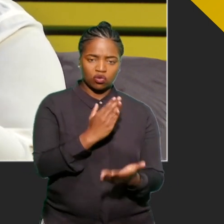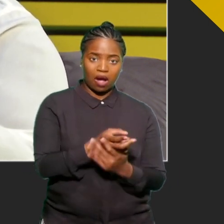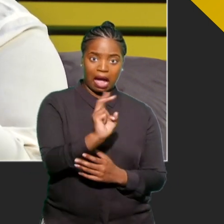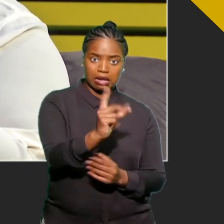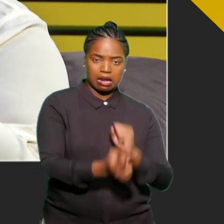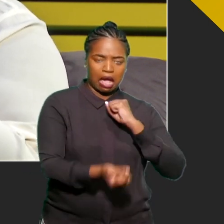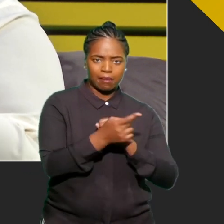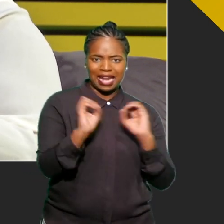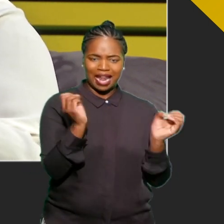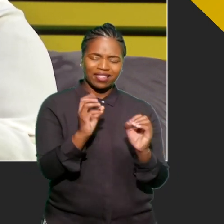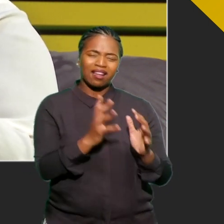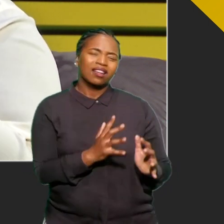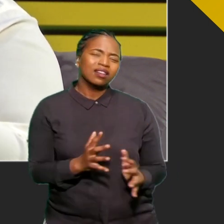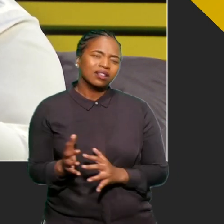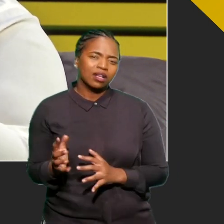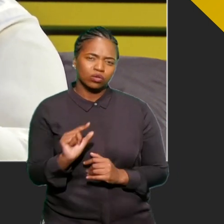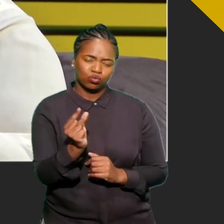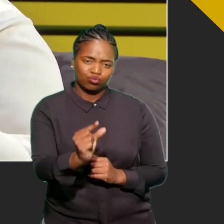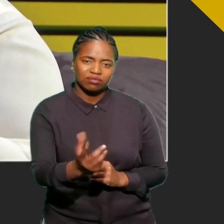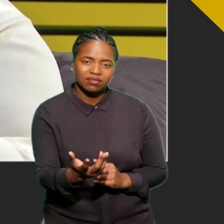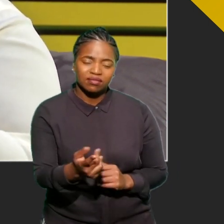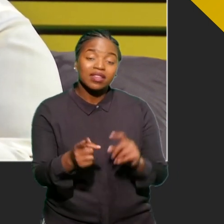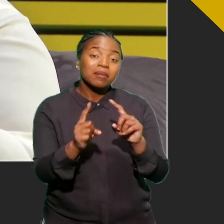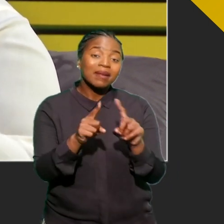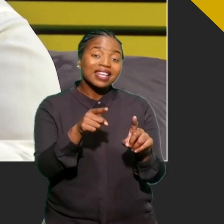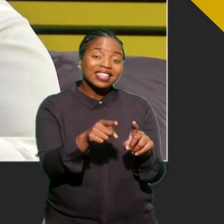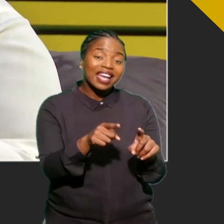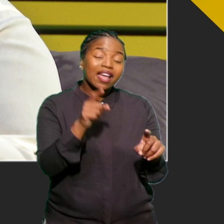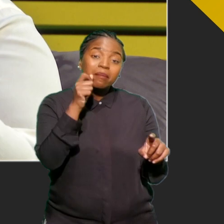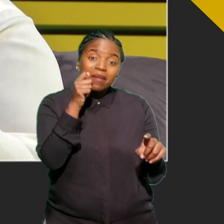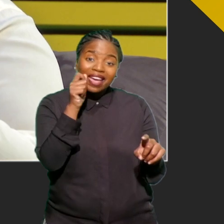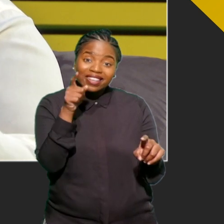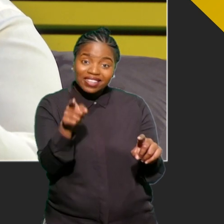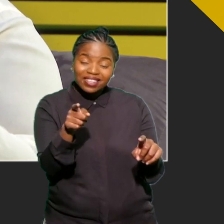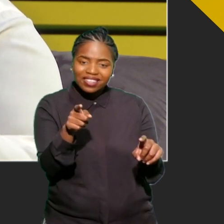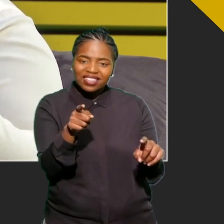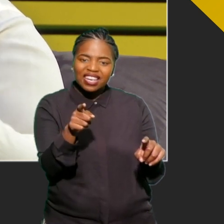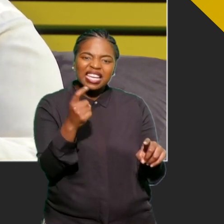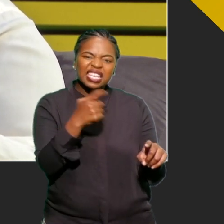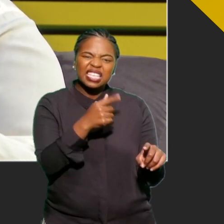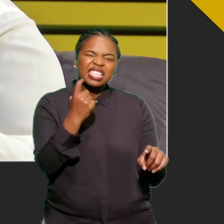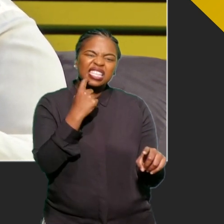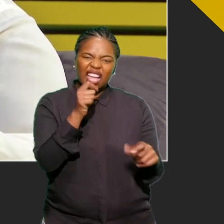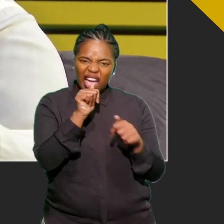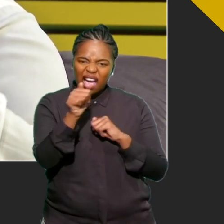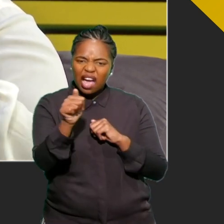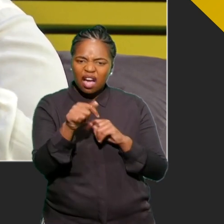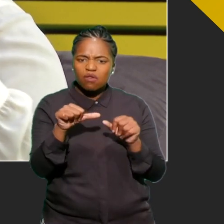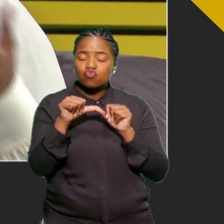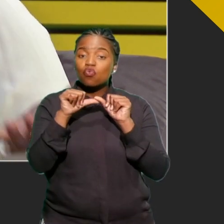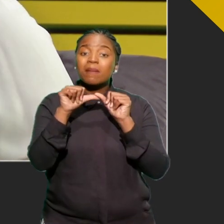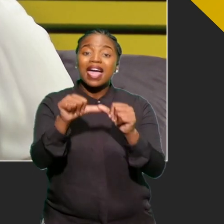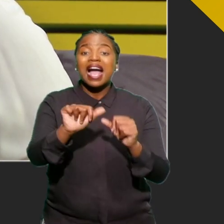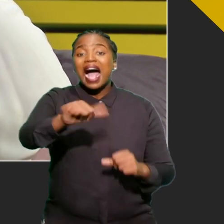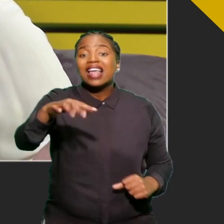doesn't happen again, you know, soon. But that young man who's gotten away scot-free, goes